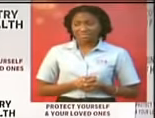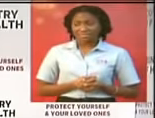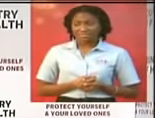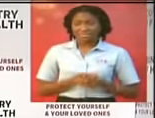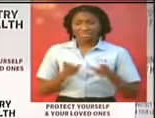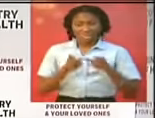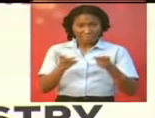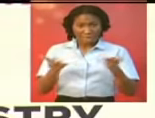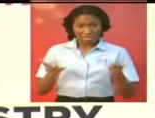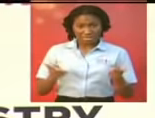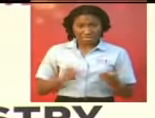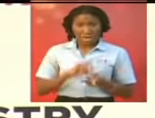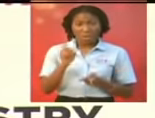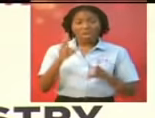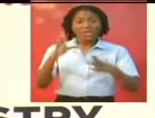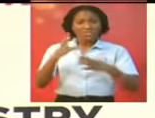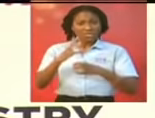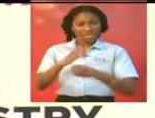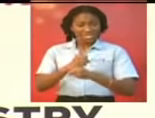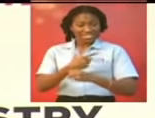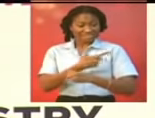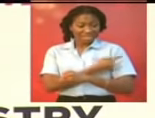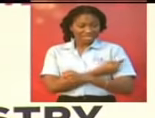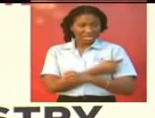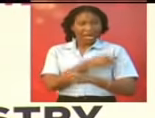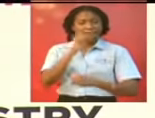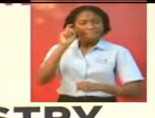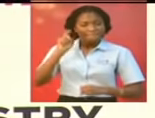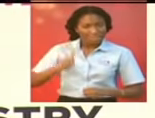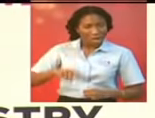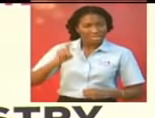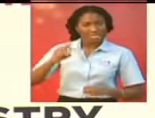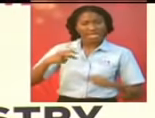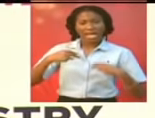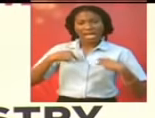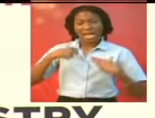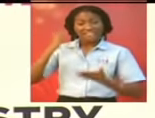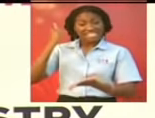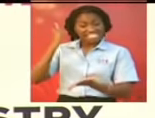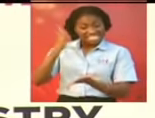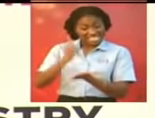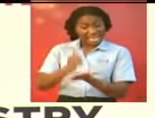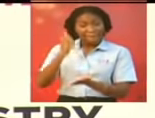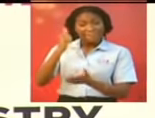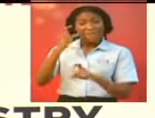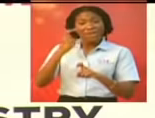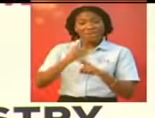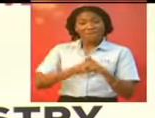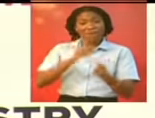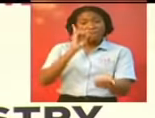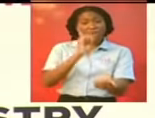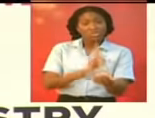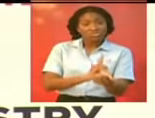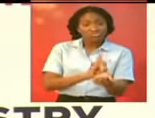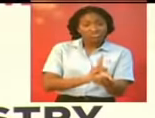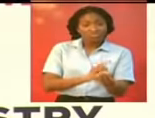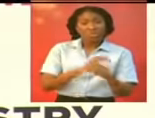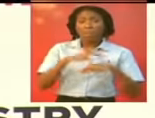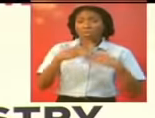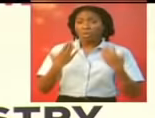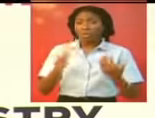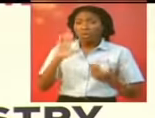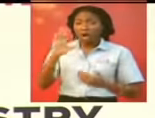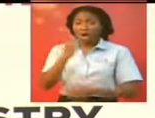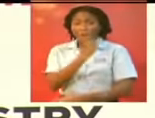given out, there should be a stamp from that institution or from that physician assigned to that particular institution,